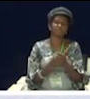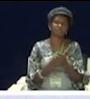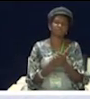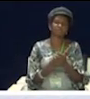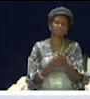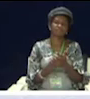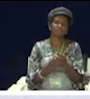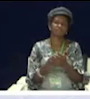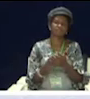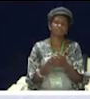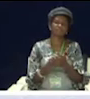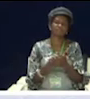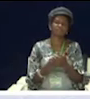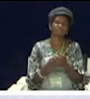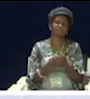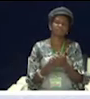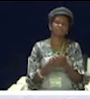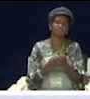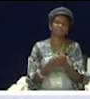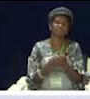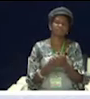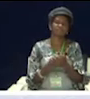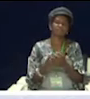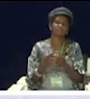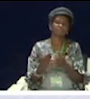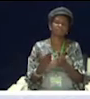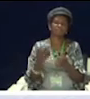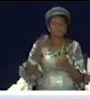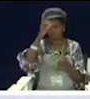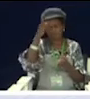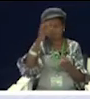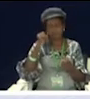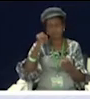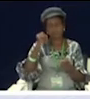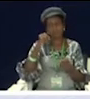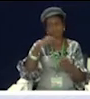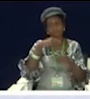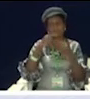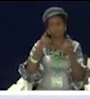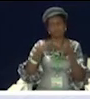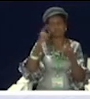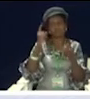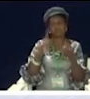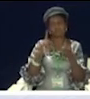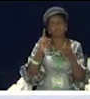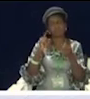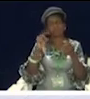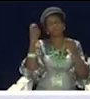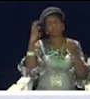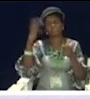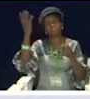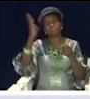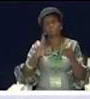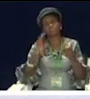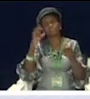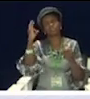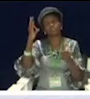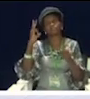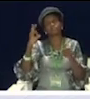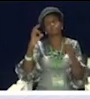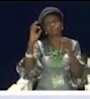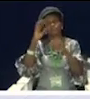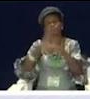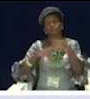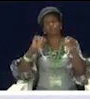There was a lecture I preached several years ago called The Joker Card. Ask the